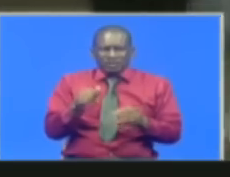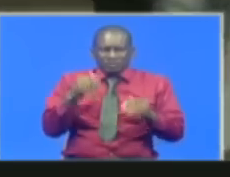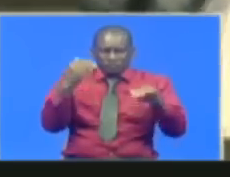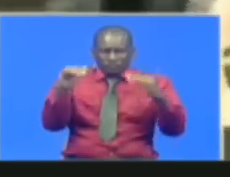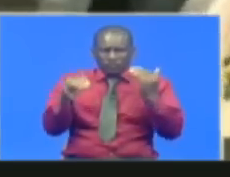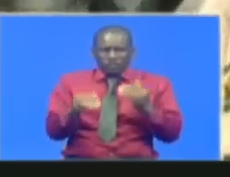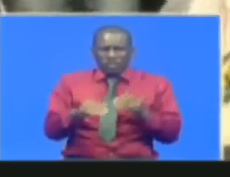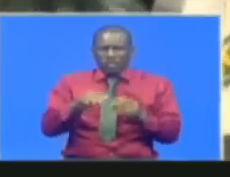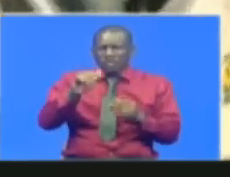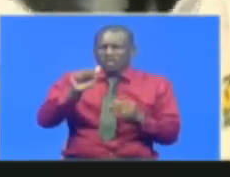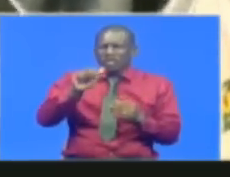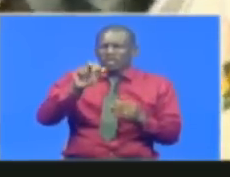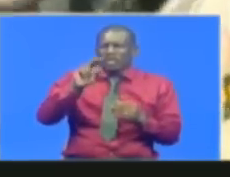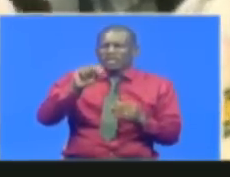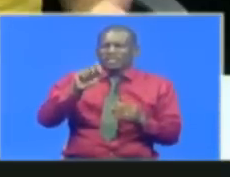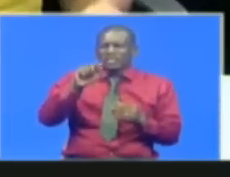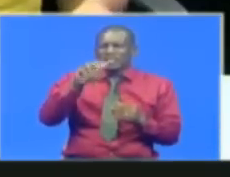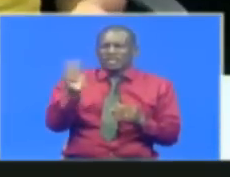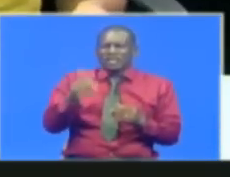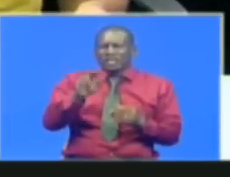Expires. Anita Nkonge, NTV.